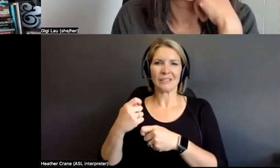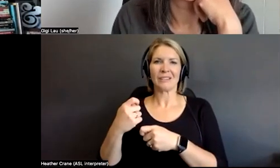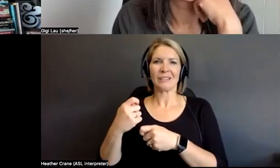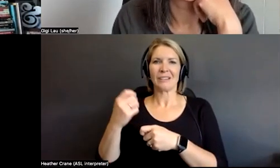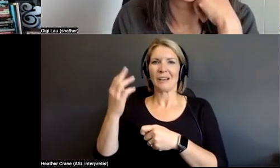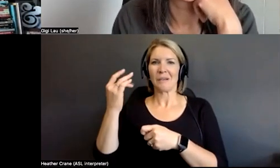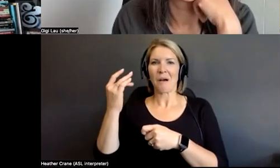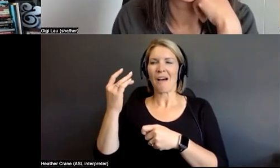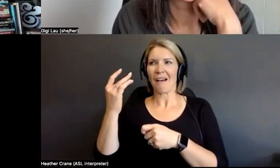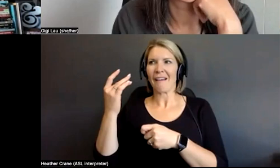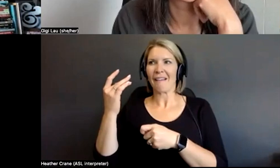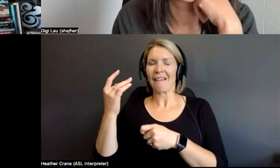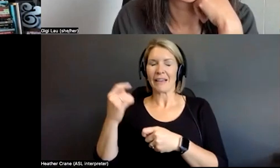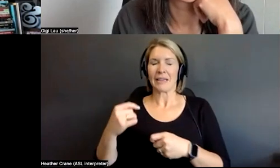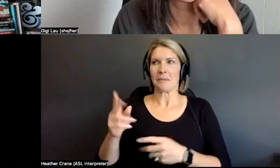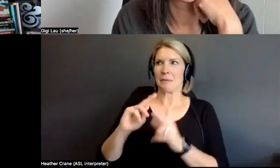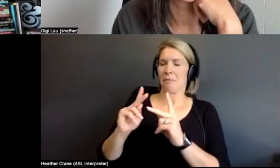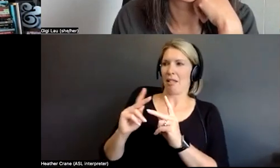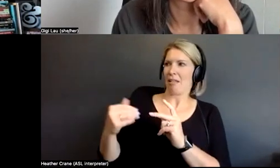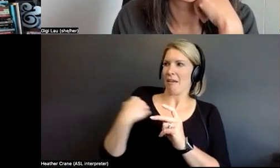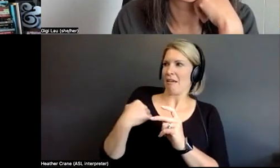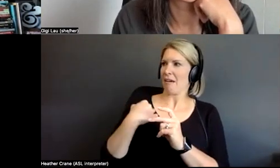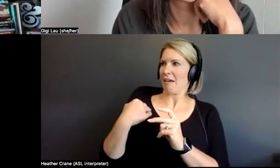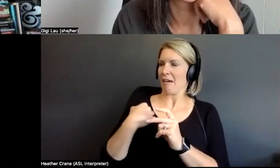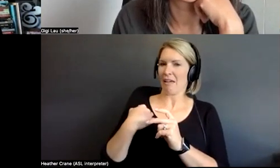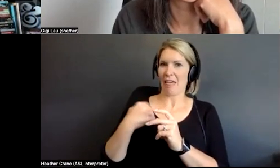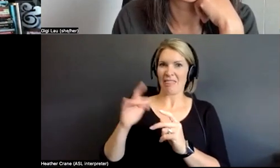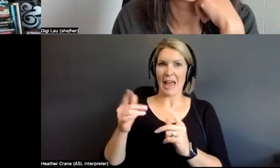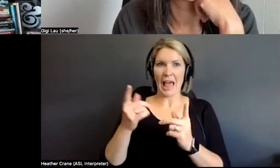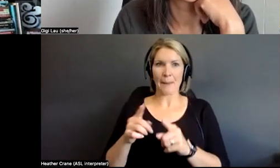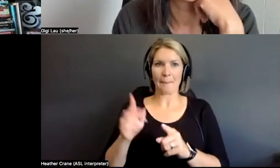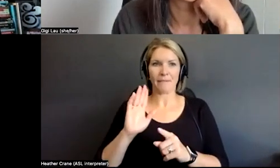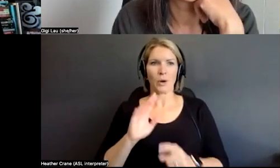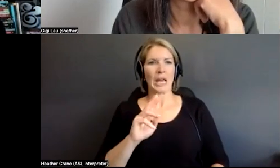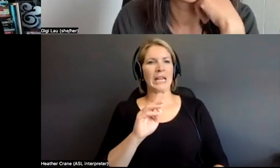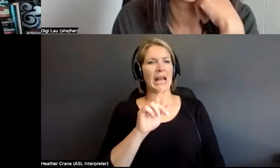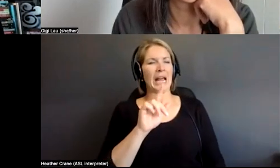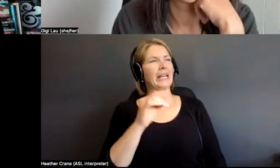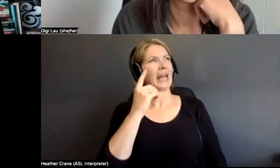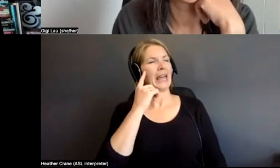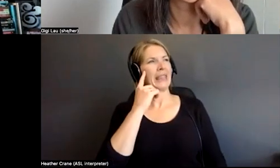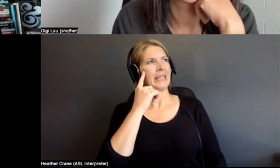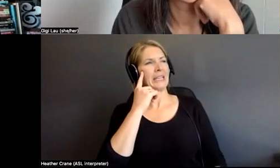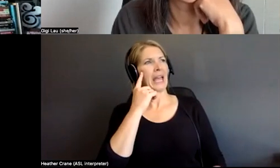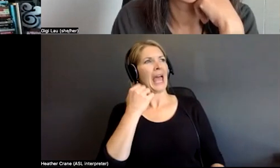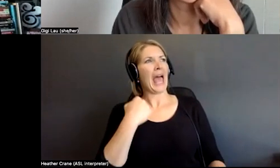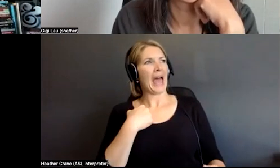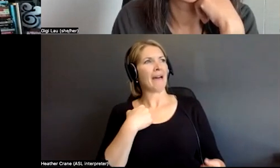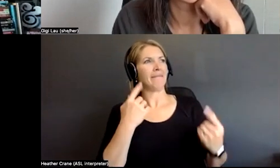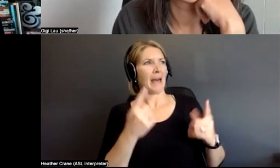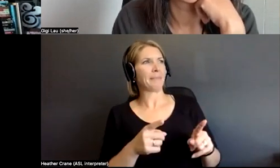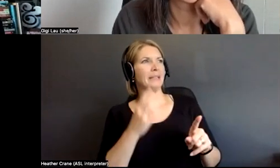backfired in a way you weren't anticipating? I'm sure I have. I don't know that I could think of it off the top of my head, though.